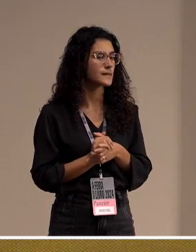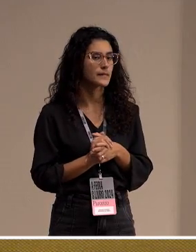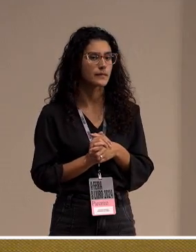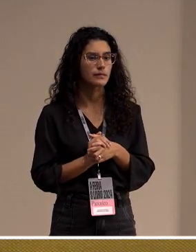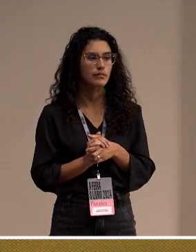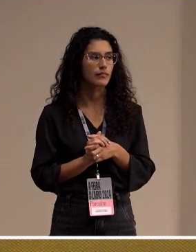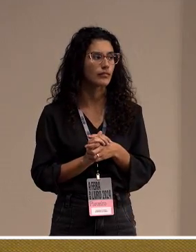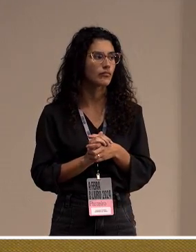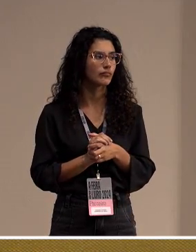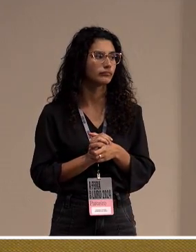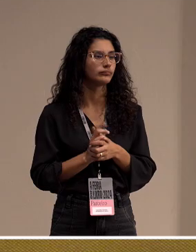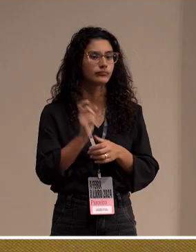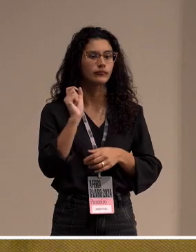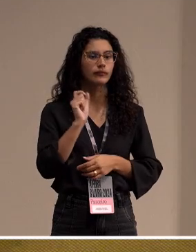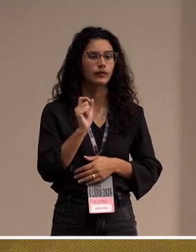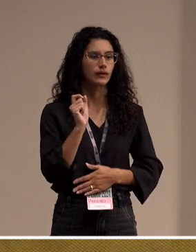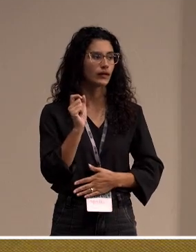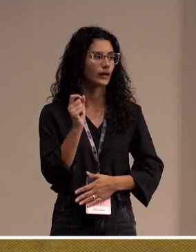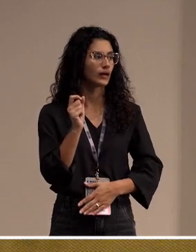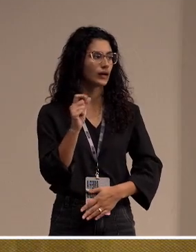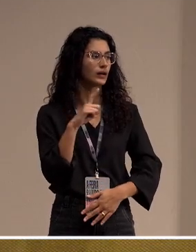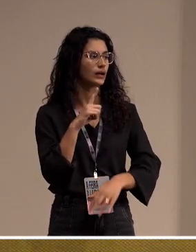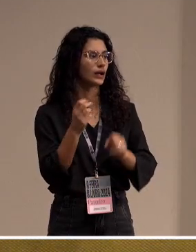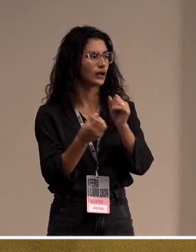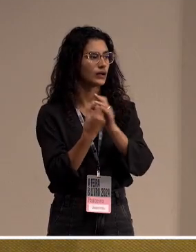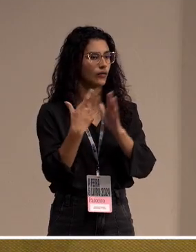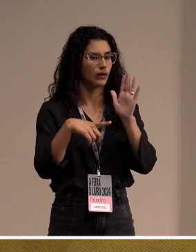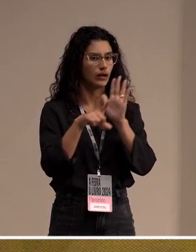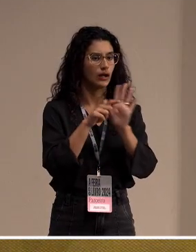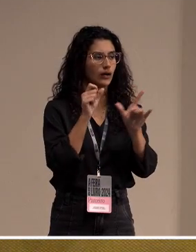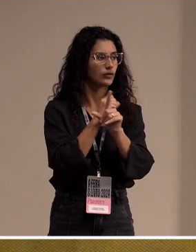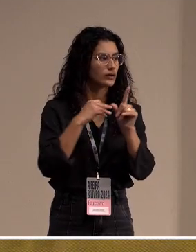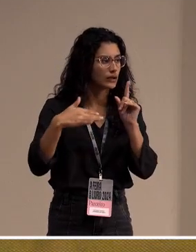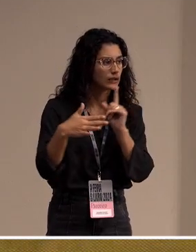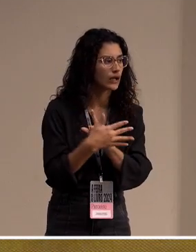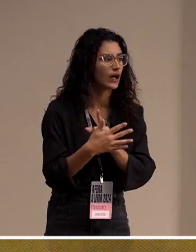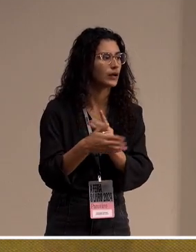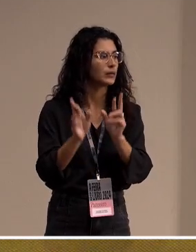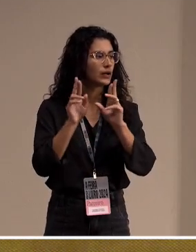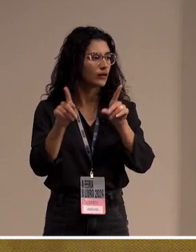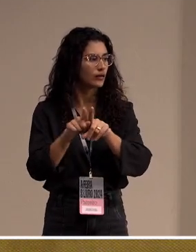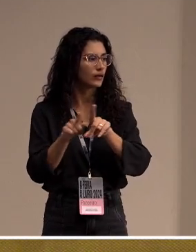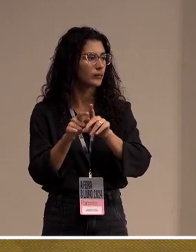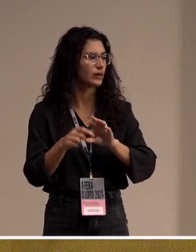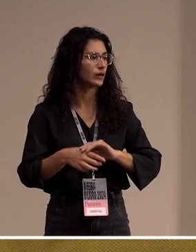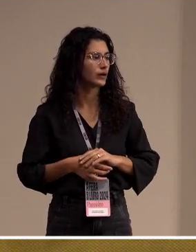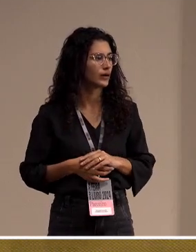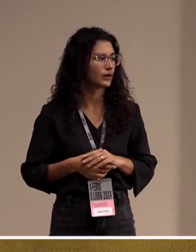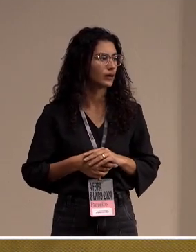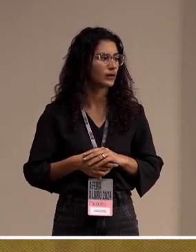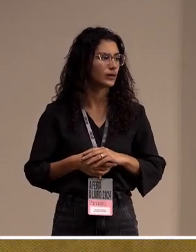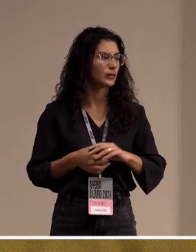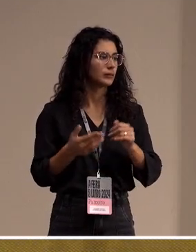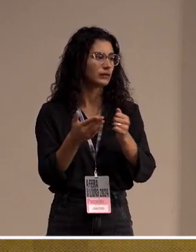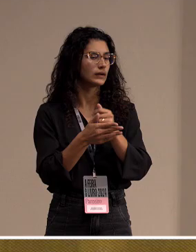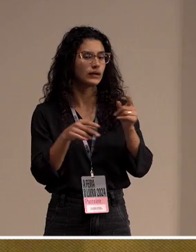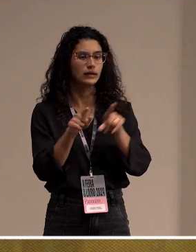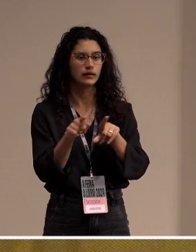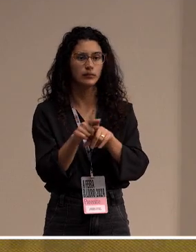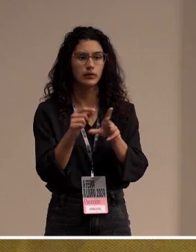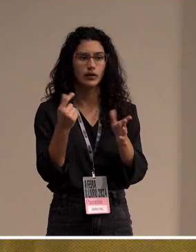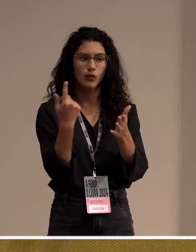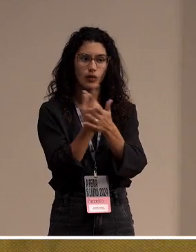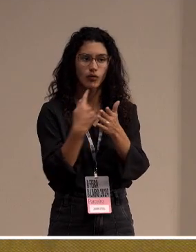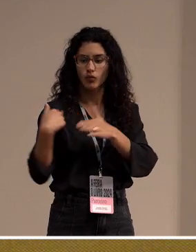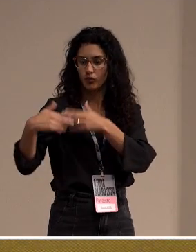the laws and the society and the expectations are rooted in dishonesty and continue to be.